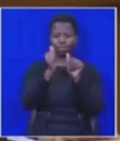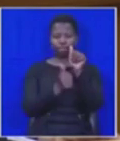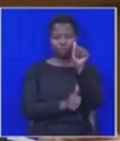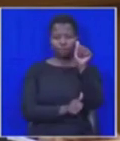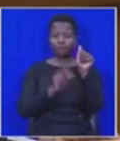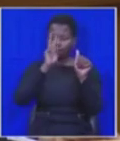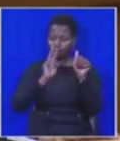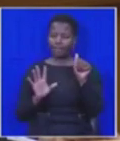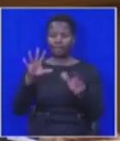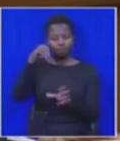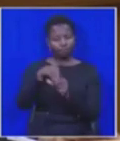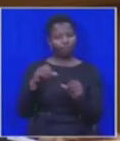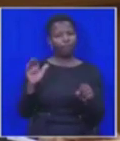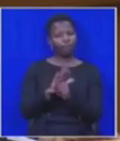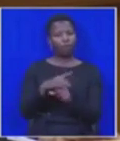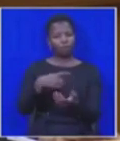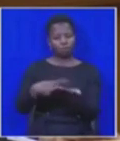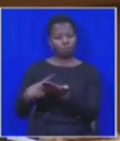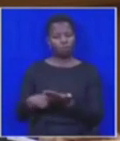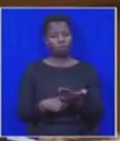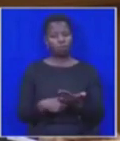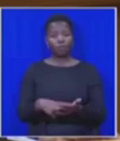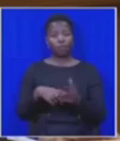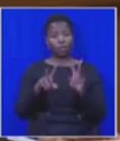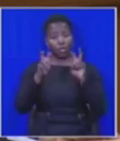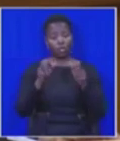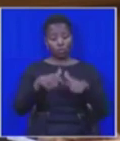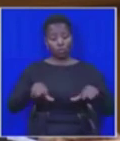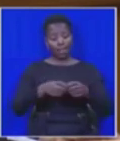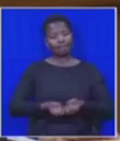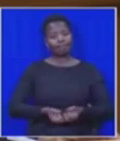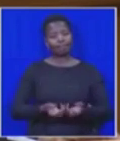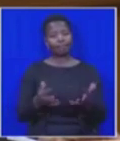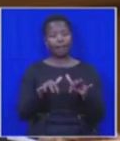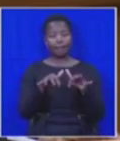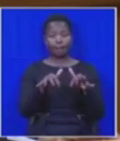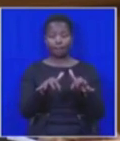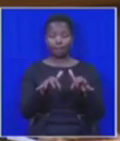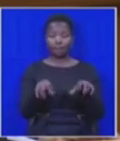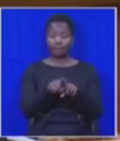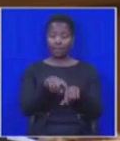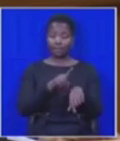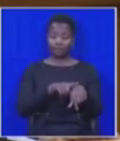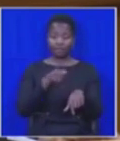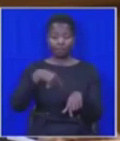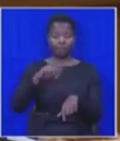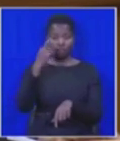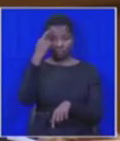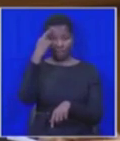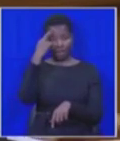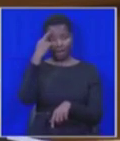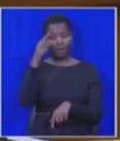in discussions on land restitution, considering that they lead